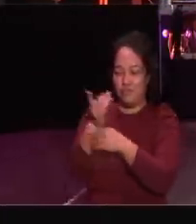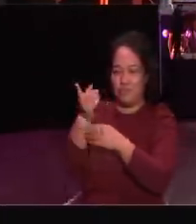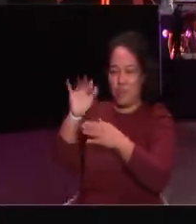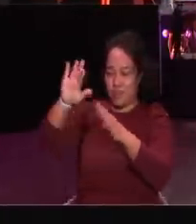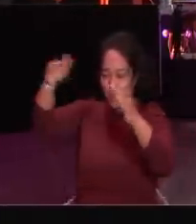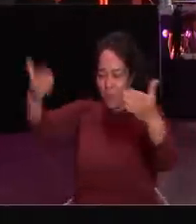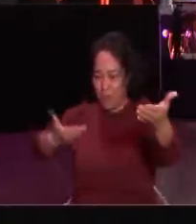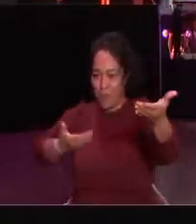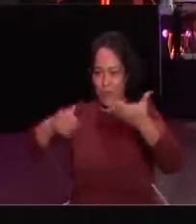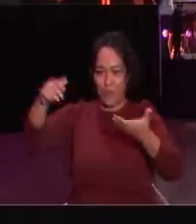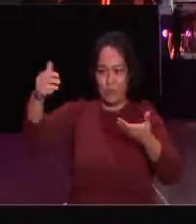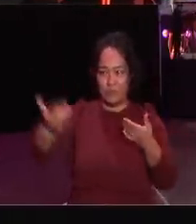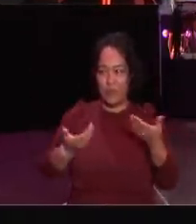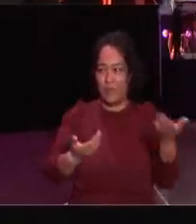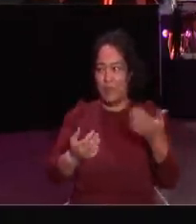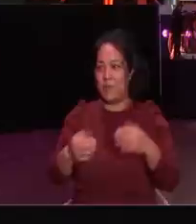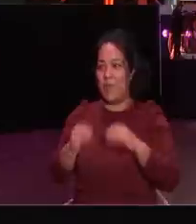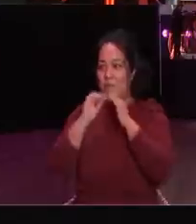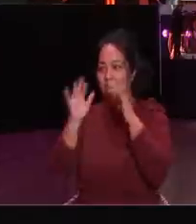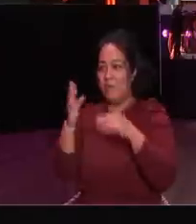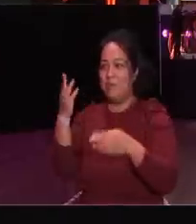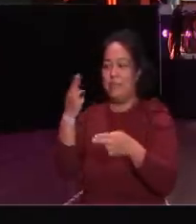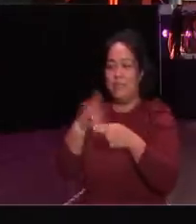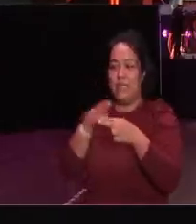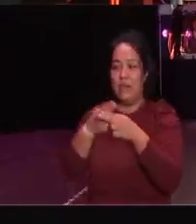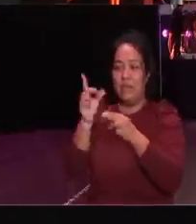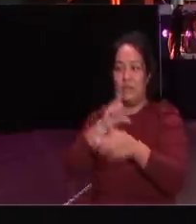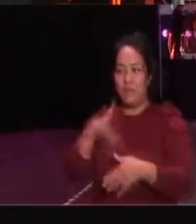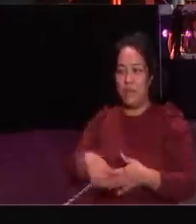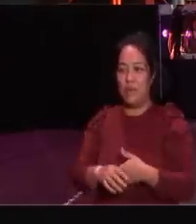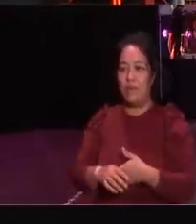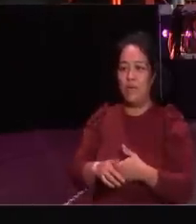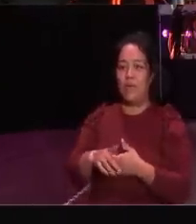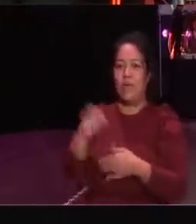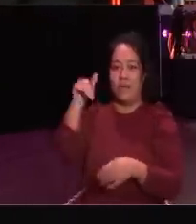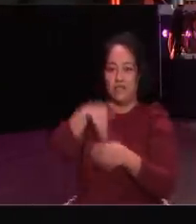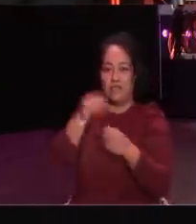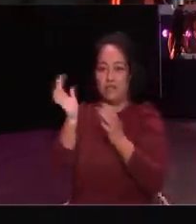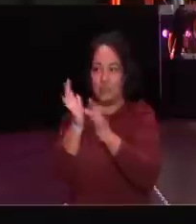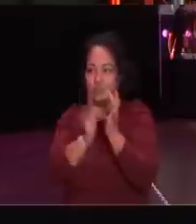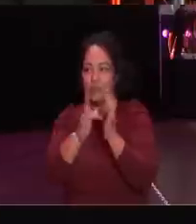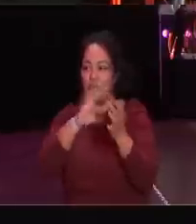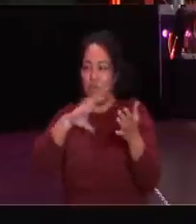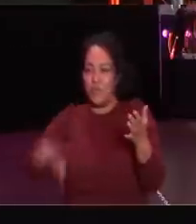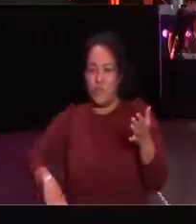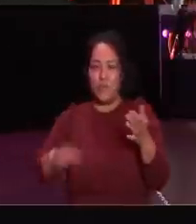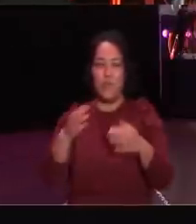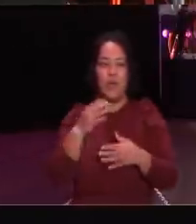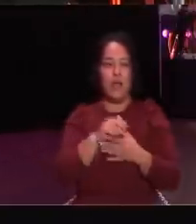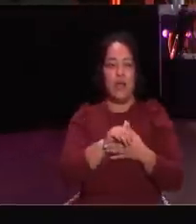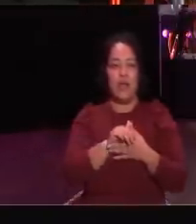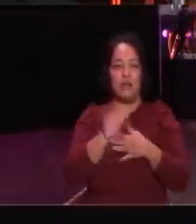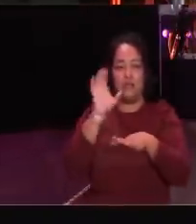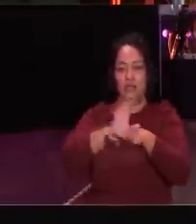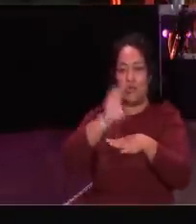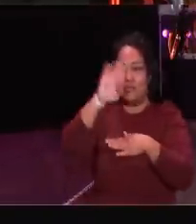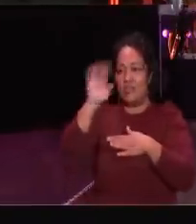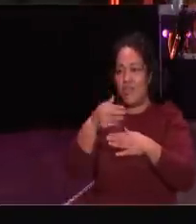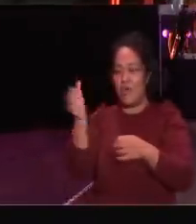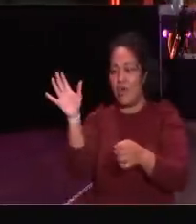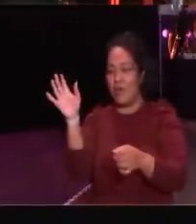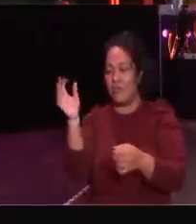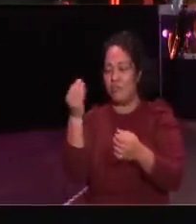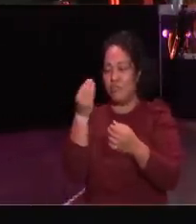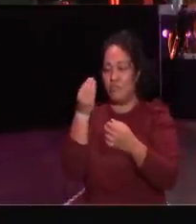welcome. Alabado sea el nombre del Señor. Blessed be the name of the Lord. En Cristo Jesús la iglesia nunca pierde. The church never